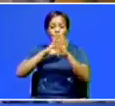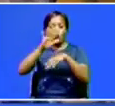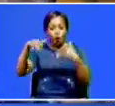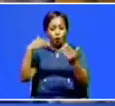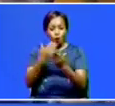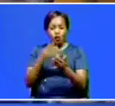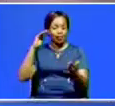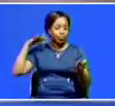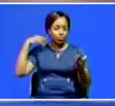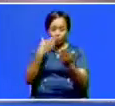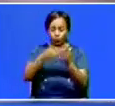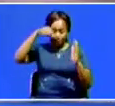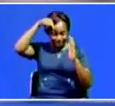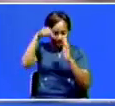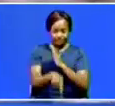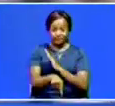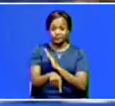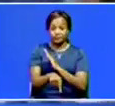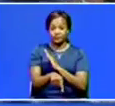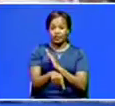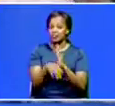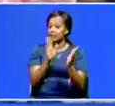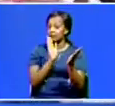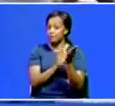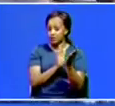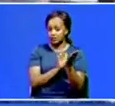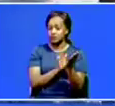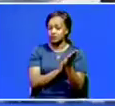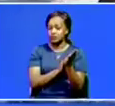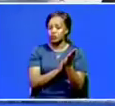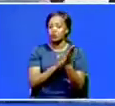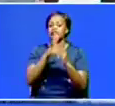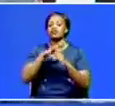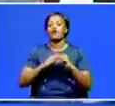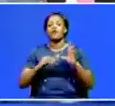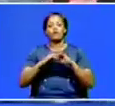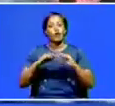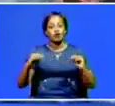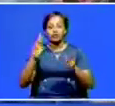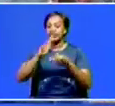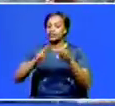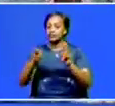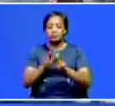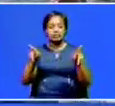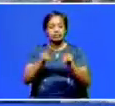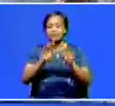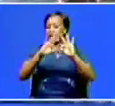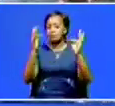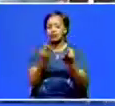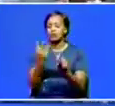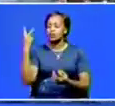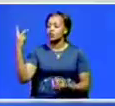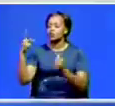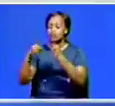the bottom of the building. Those remarks will do little to comfort the family and friends of 26 people who